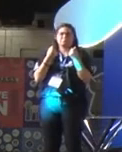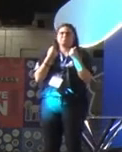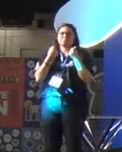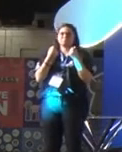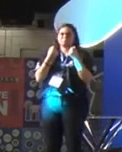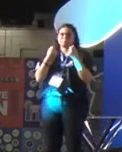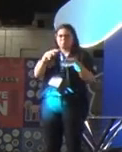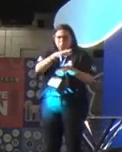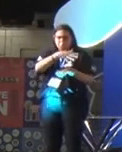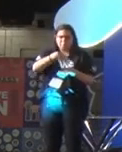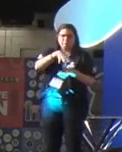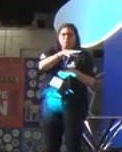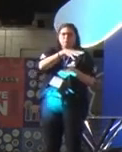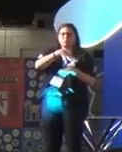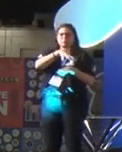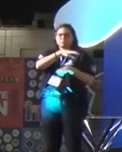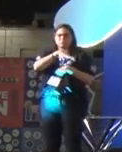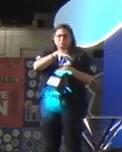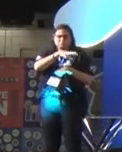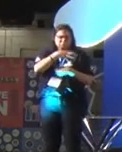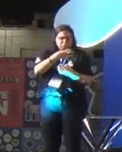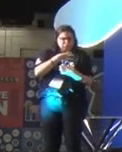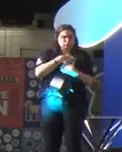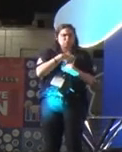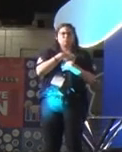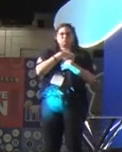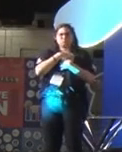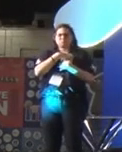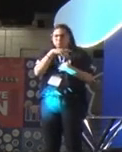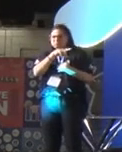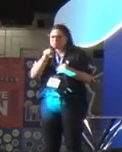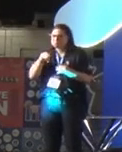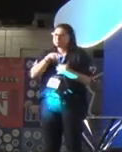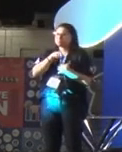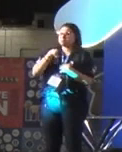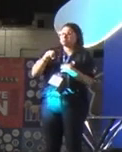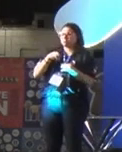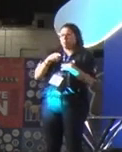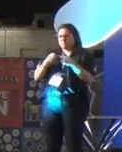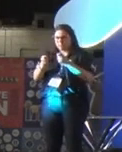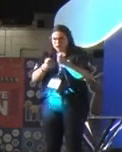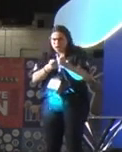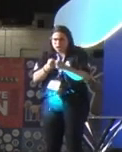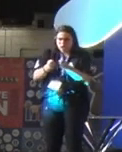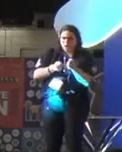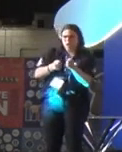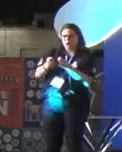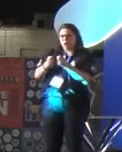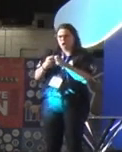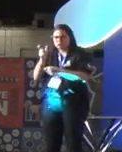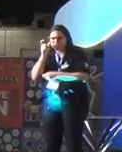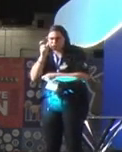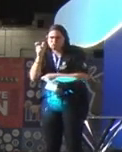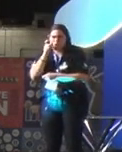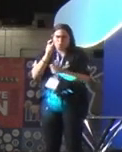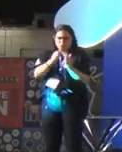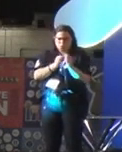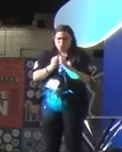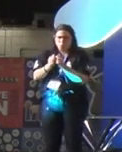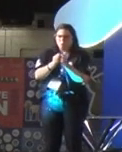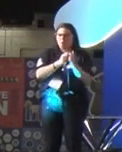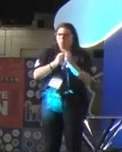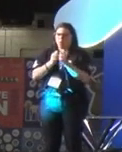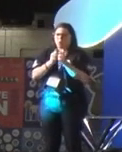you feel like you're in charge of what you're consuming. They can even guide you so you feel like you're doing your